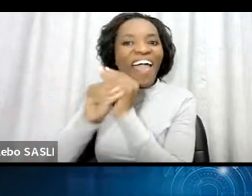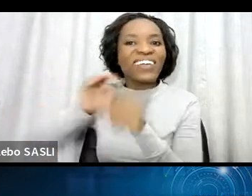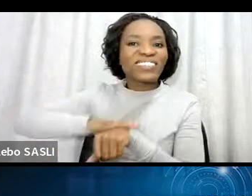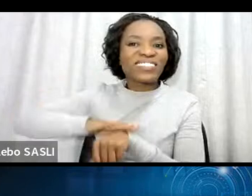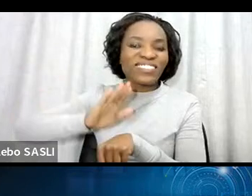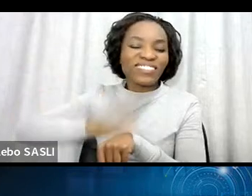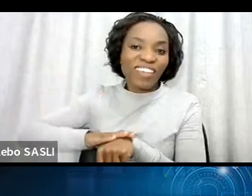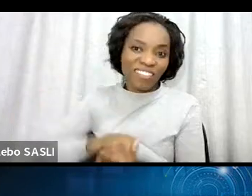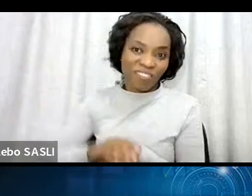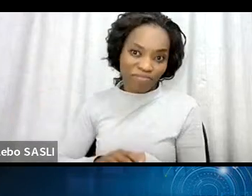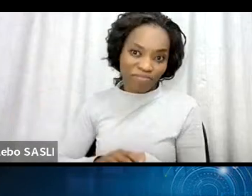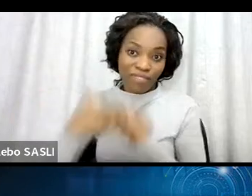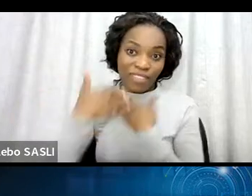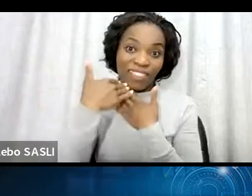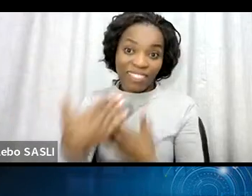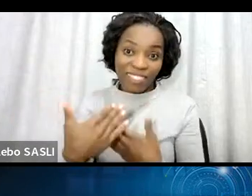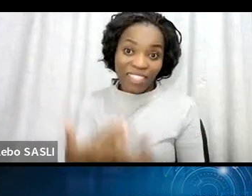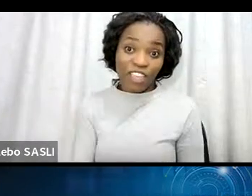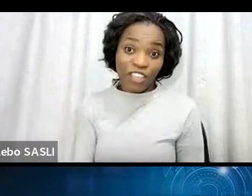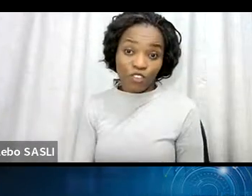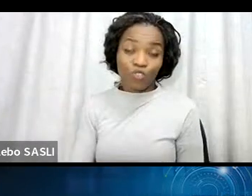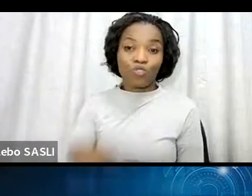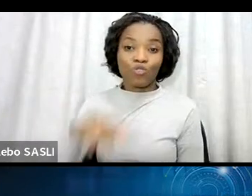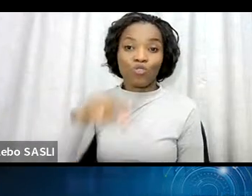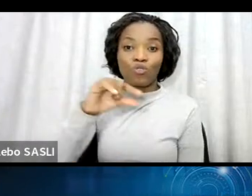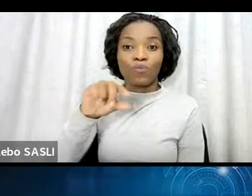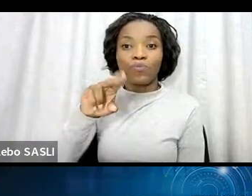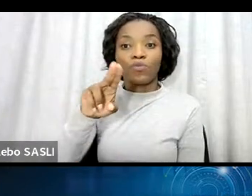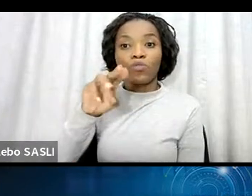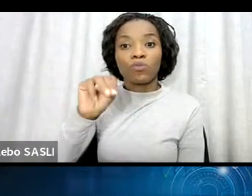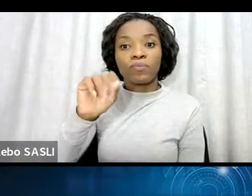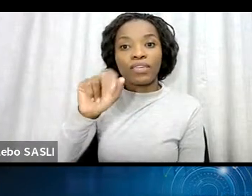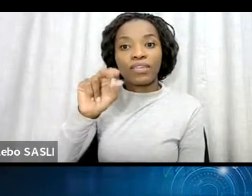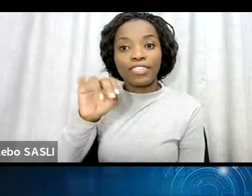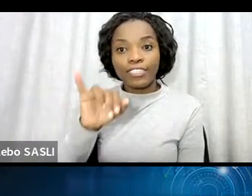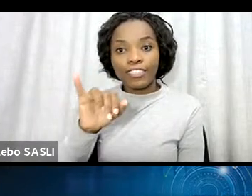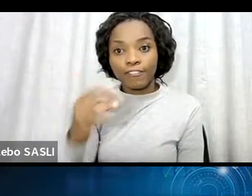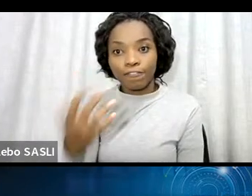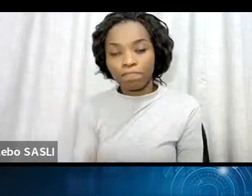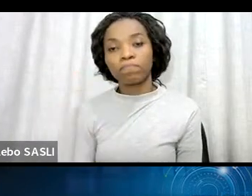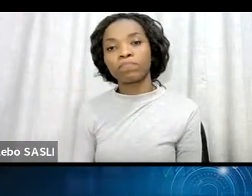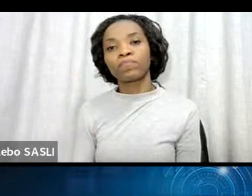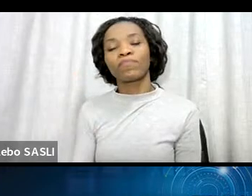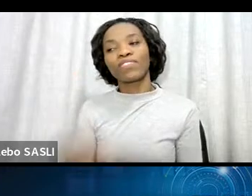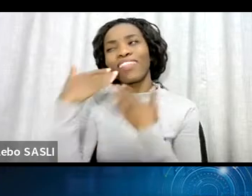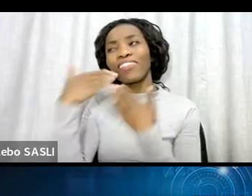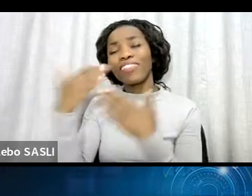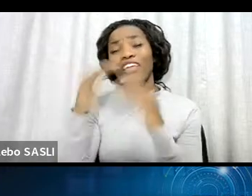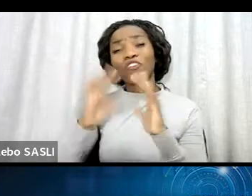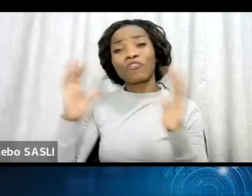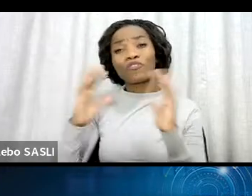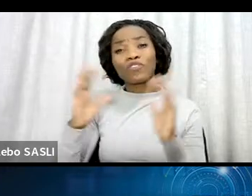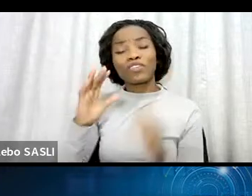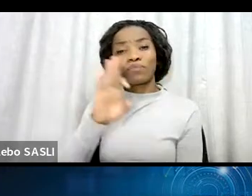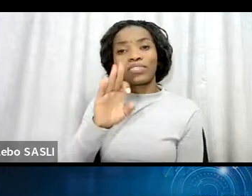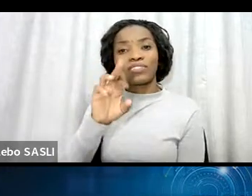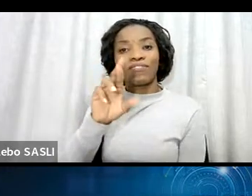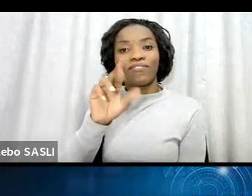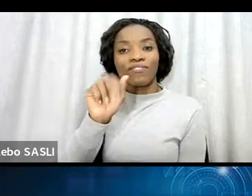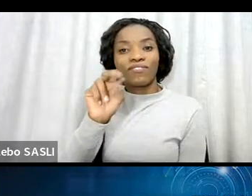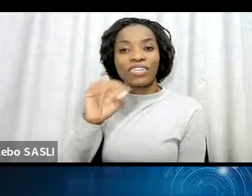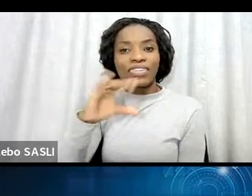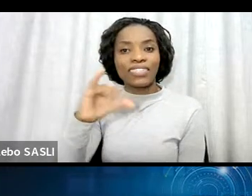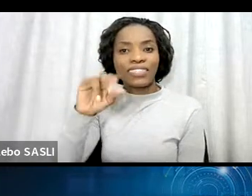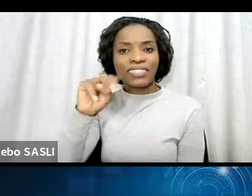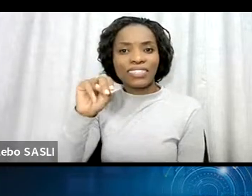Thank you, Gumani. Thank you very much, Francina. Maybe as a follow-up, there's a